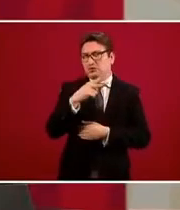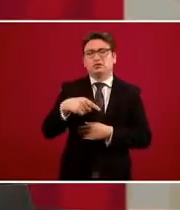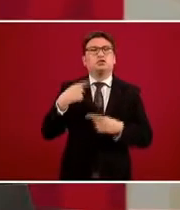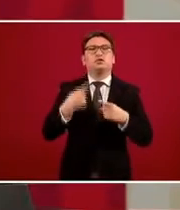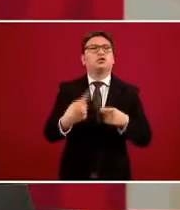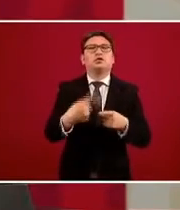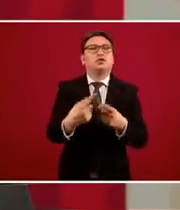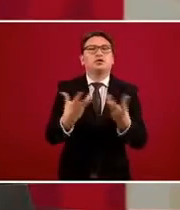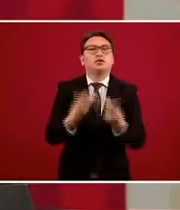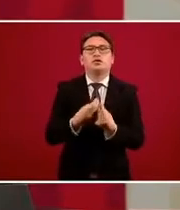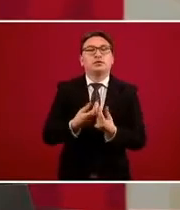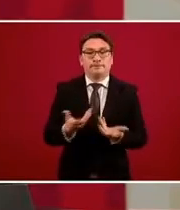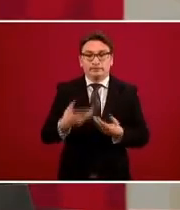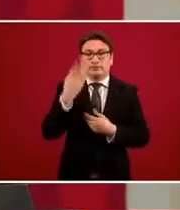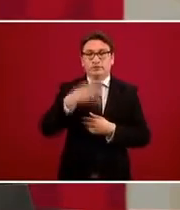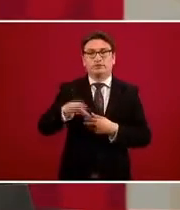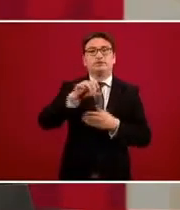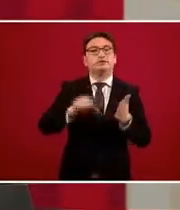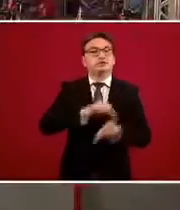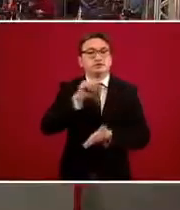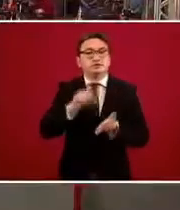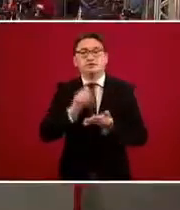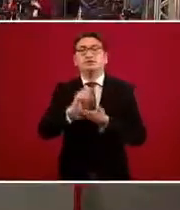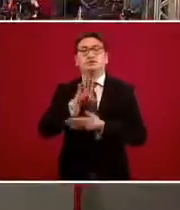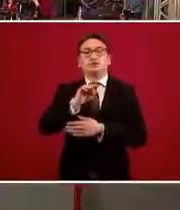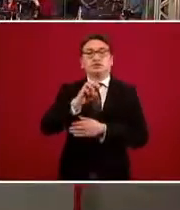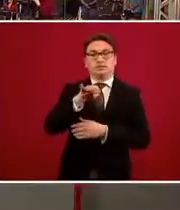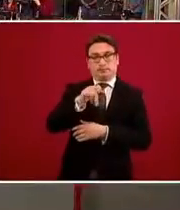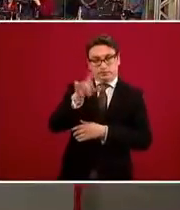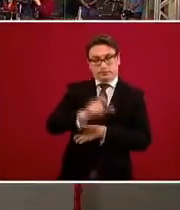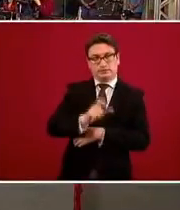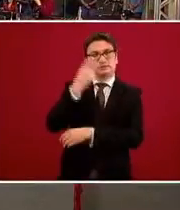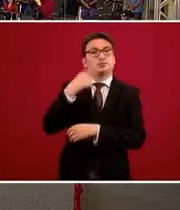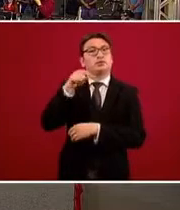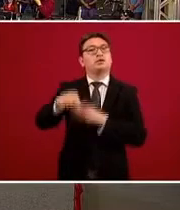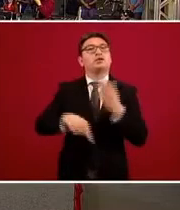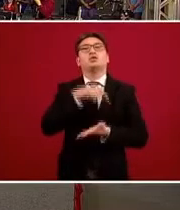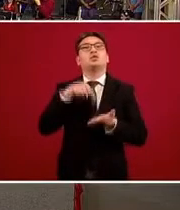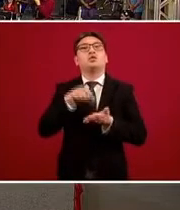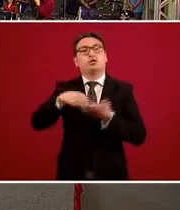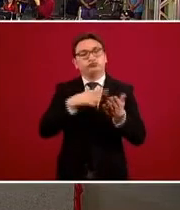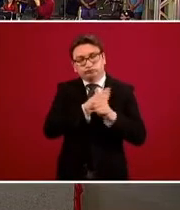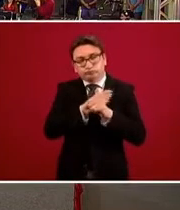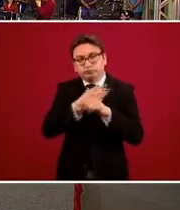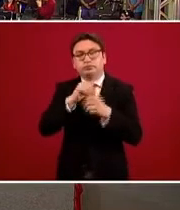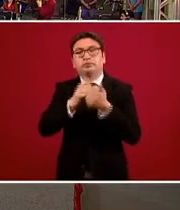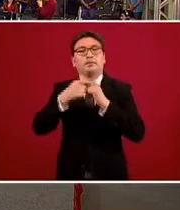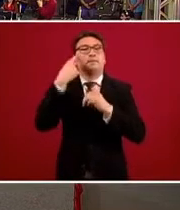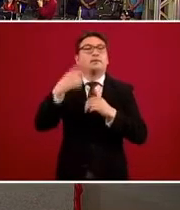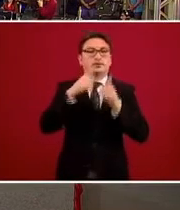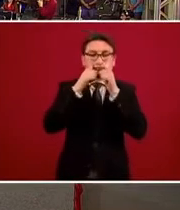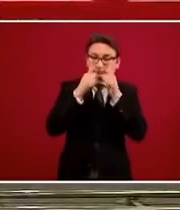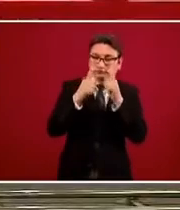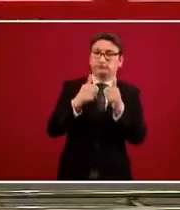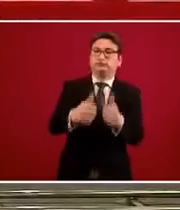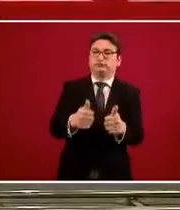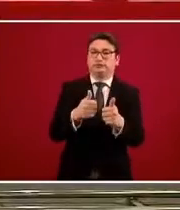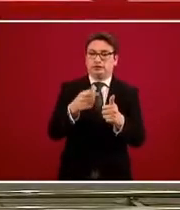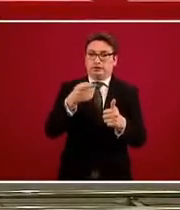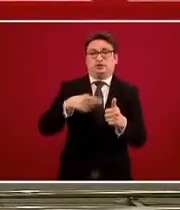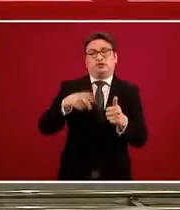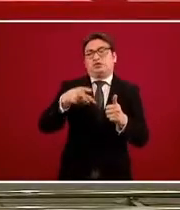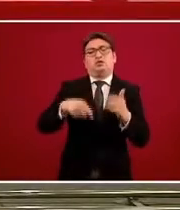We are also in close cooperation with some entities in Mexico City, for example, like the Banamex